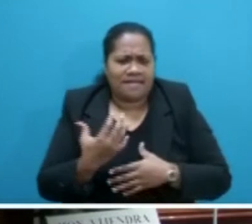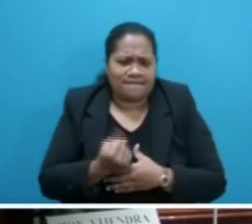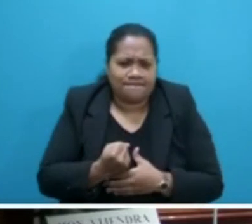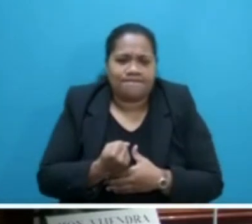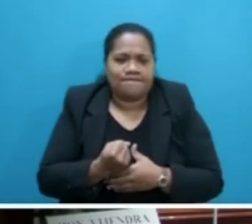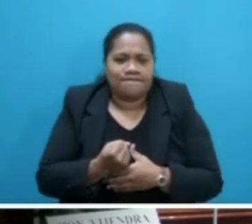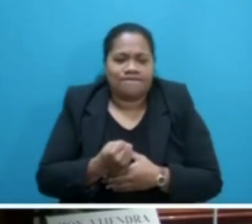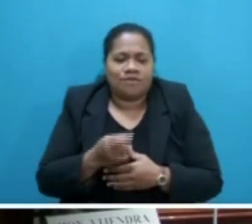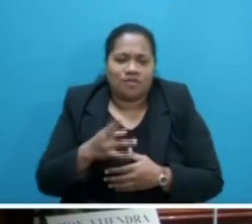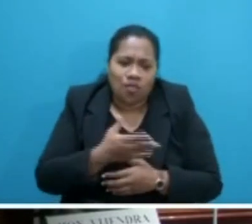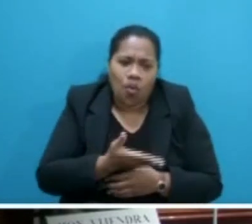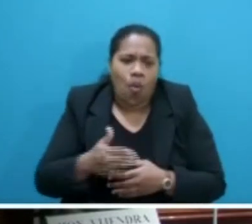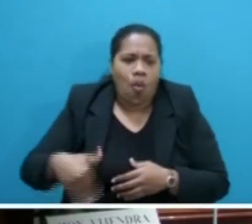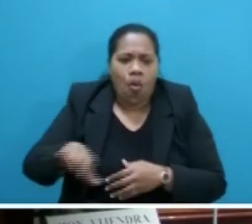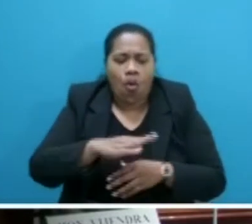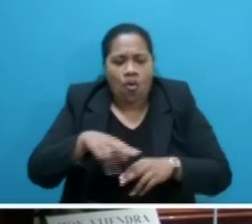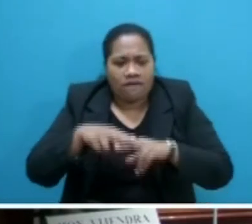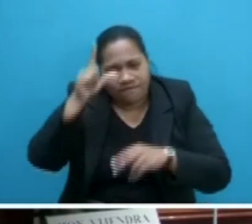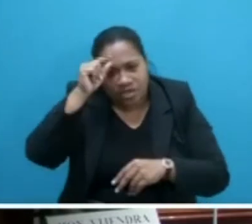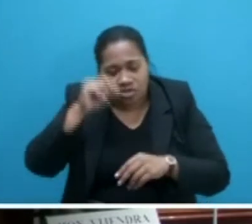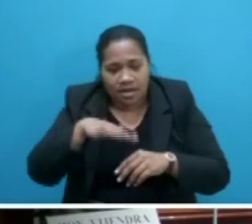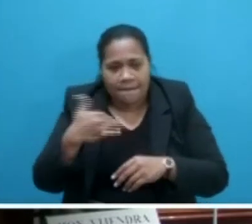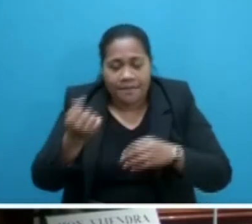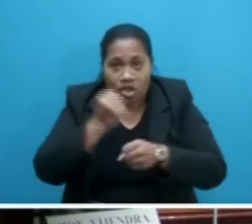all Fijians. May God bless Fiji. May God